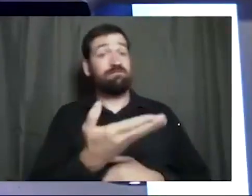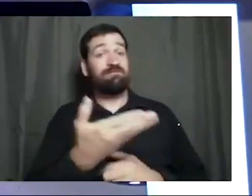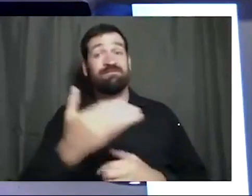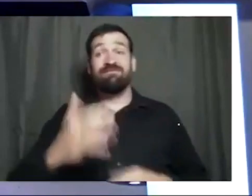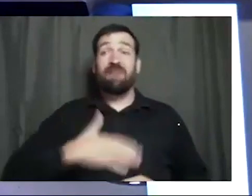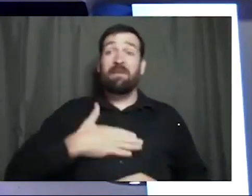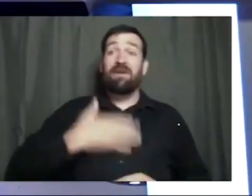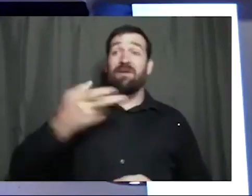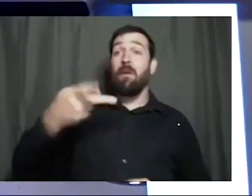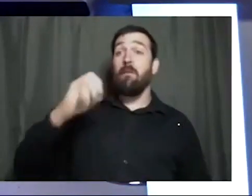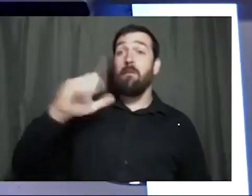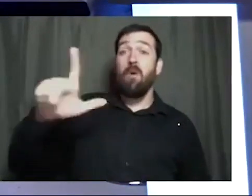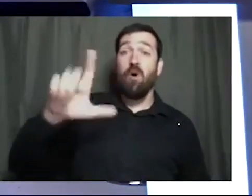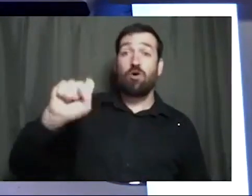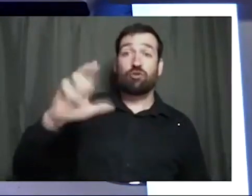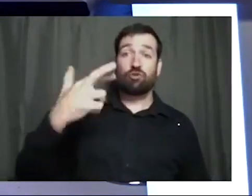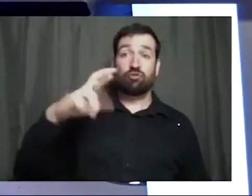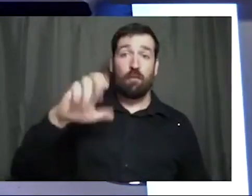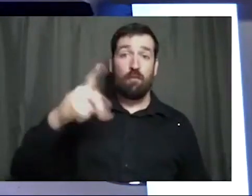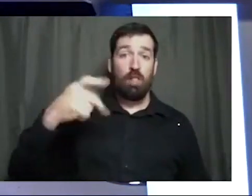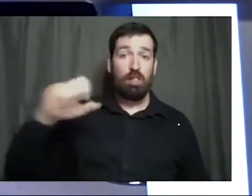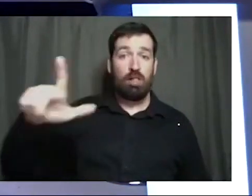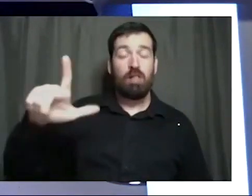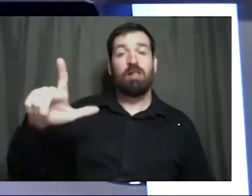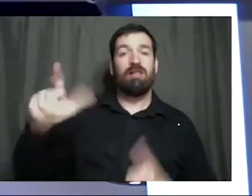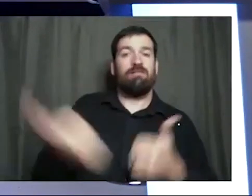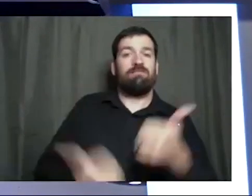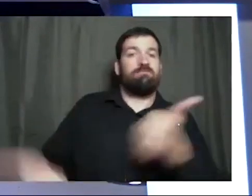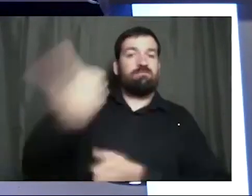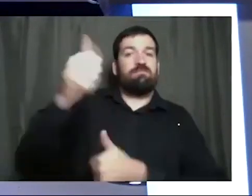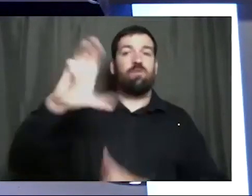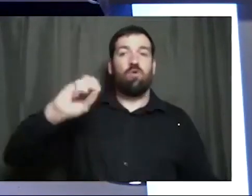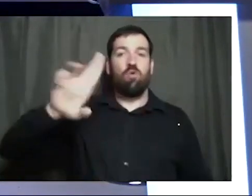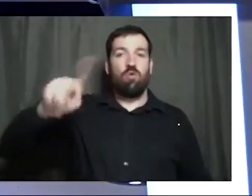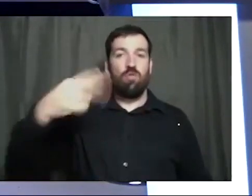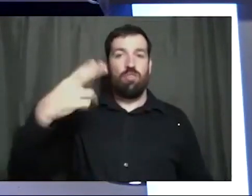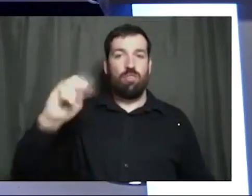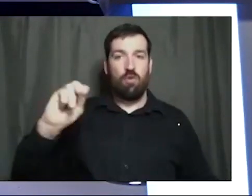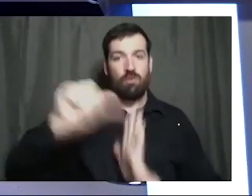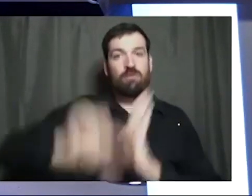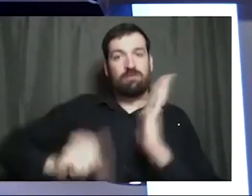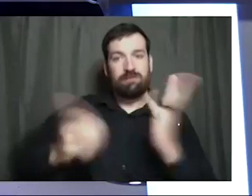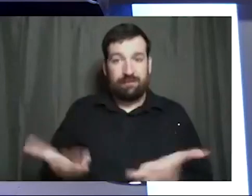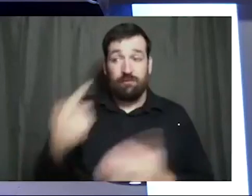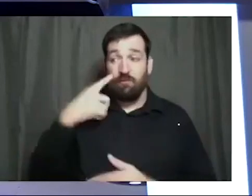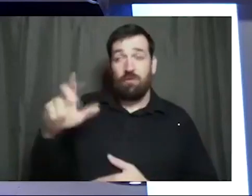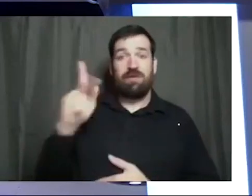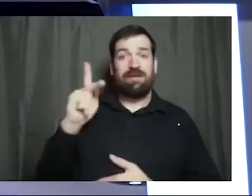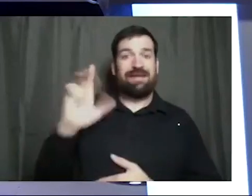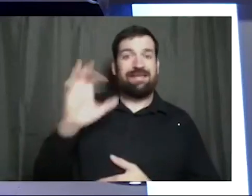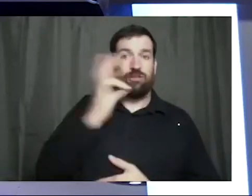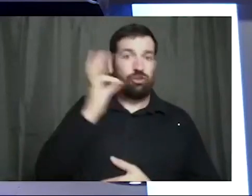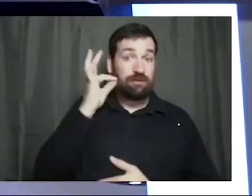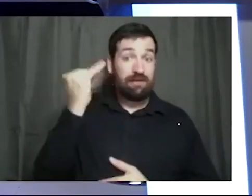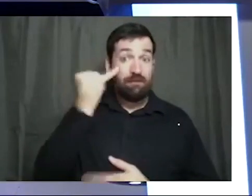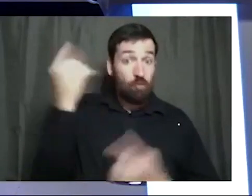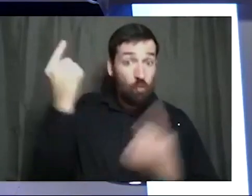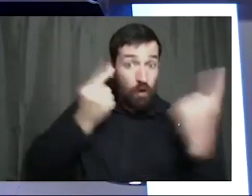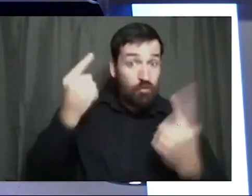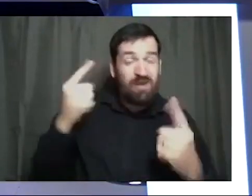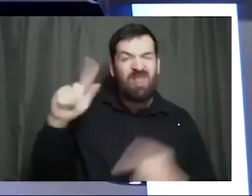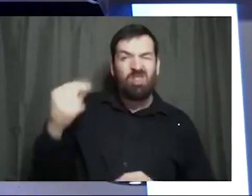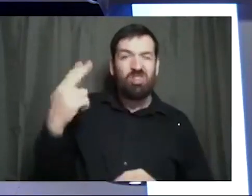Schroeppel, head orthopedic surgeon for the Kansas City Chiefs, also one of our great doctors here at the health system. So in case you're wondering, he is the man who popped